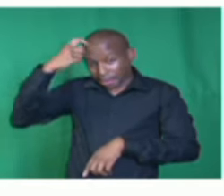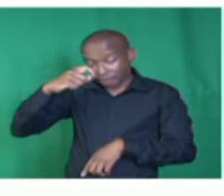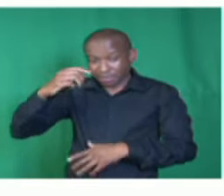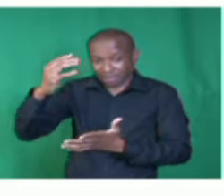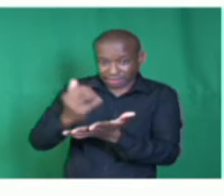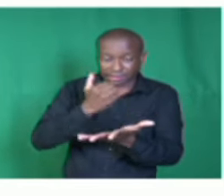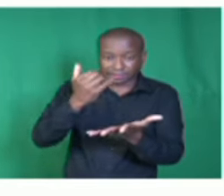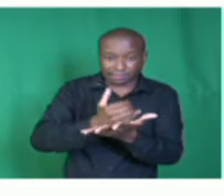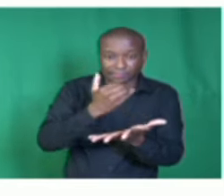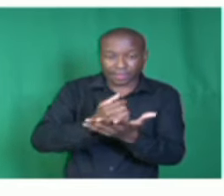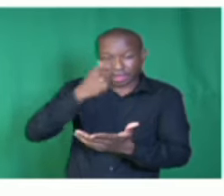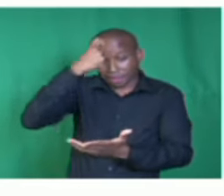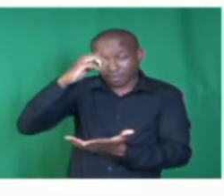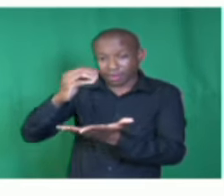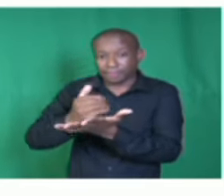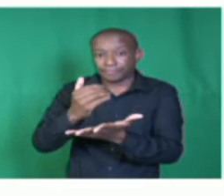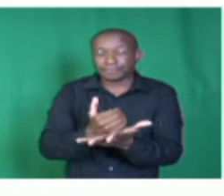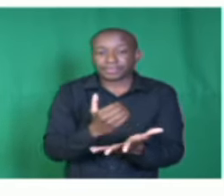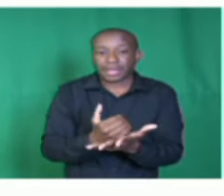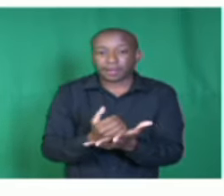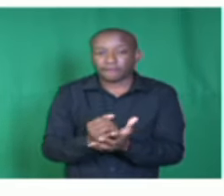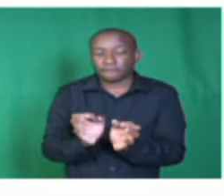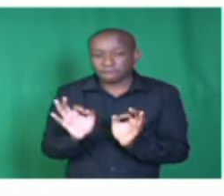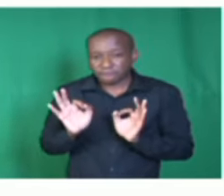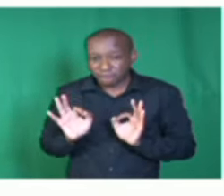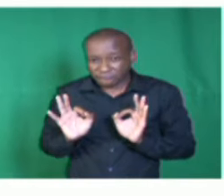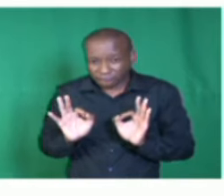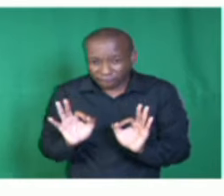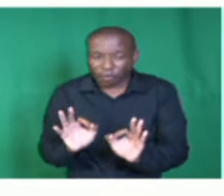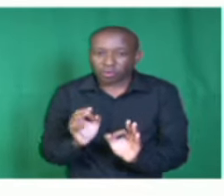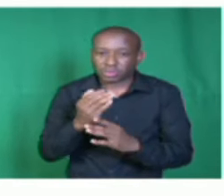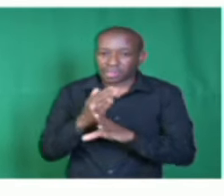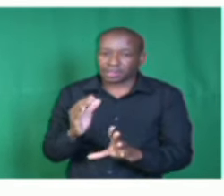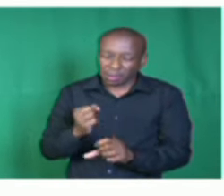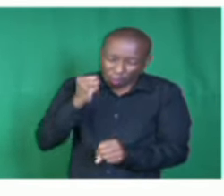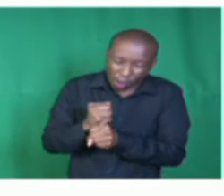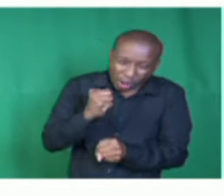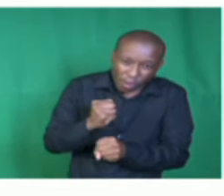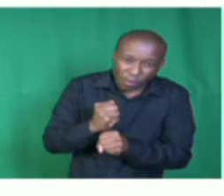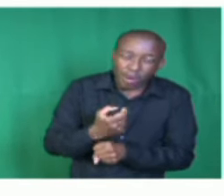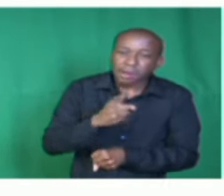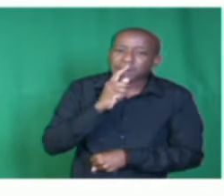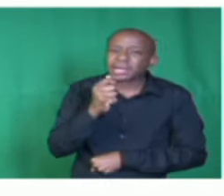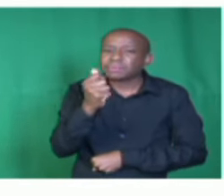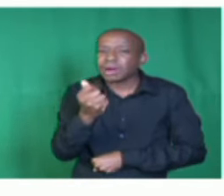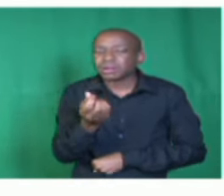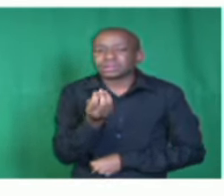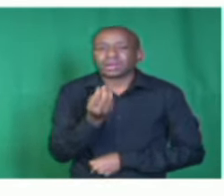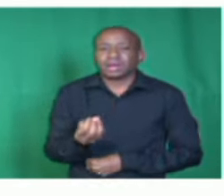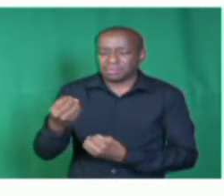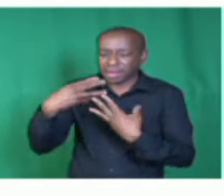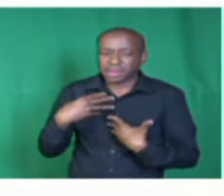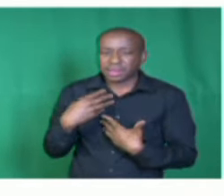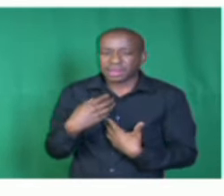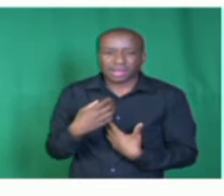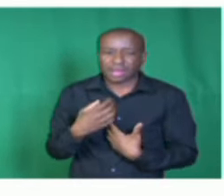In the process, colonial governments forced Africans to work for very low wages, which means they worked for almost nothing. They